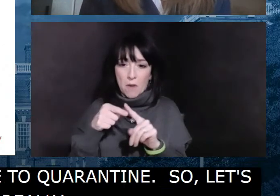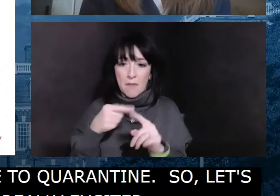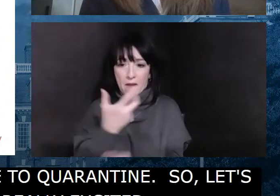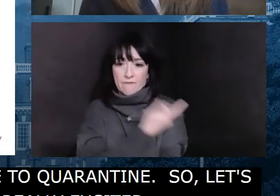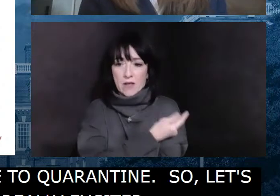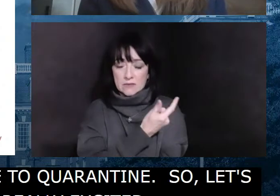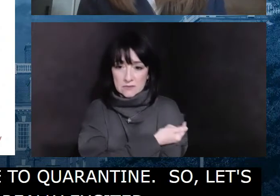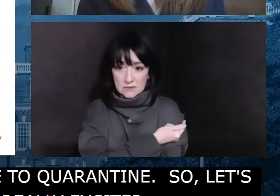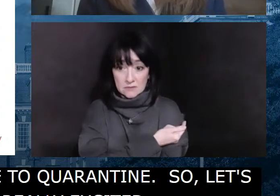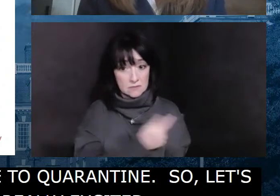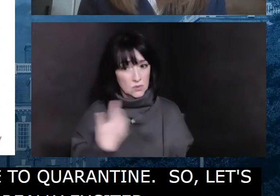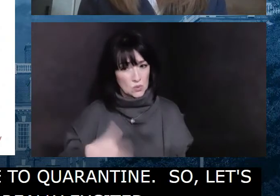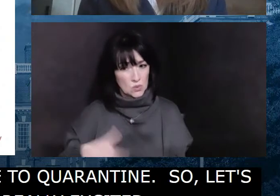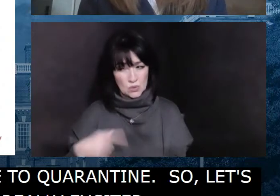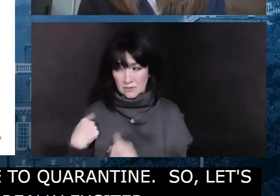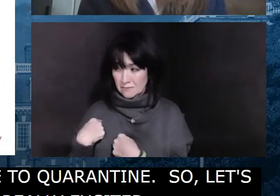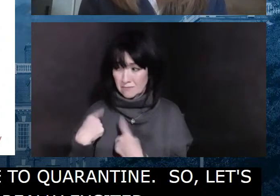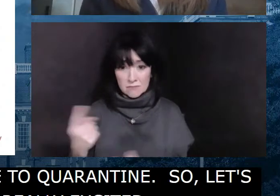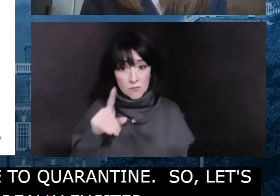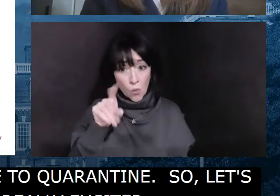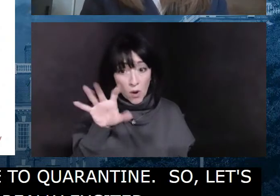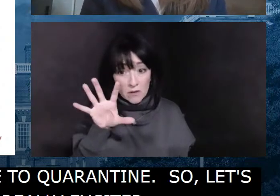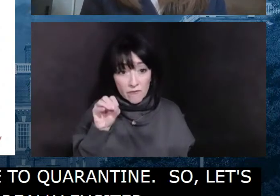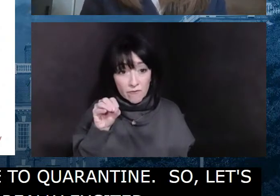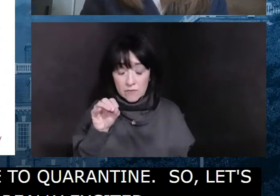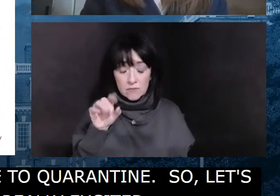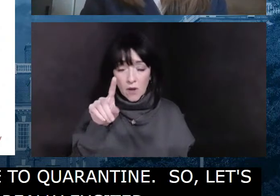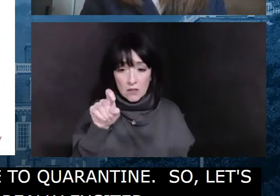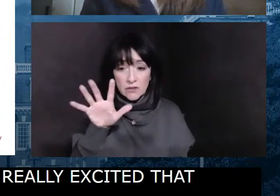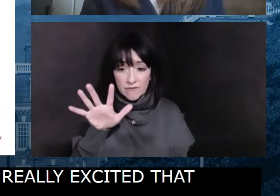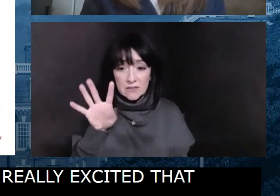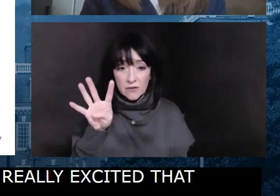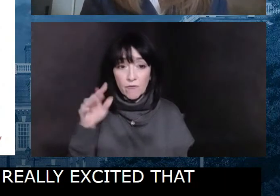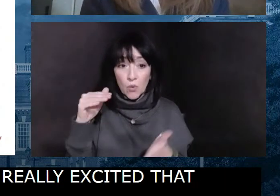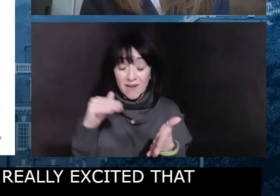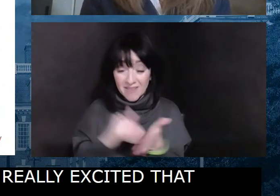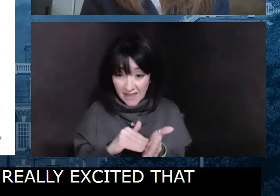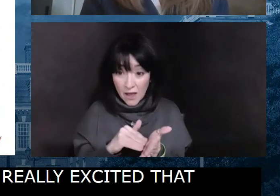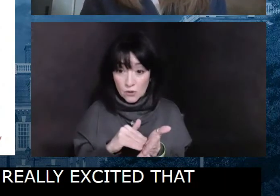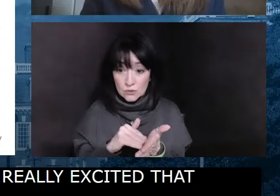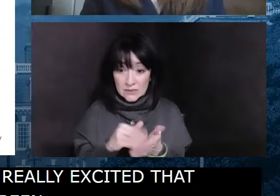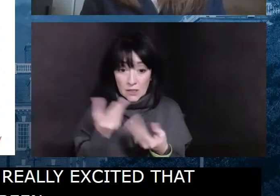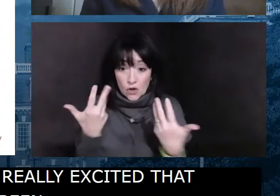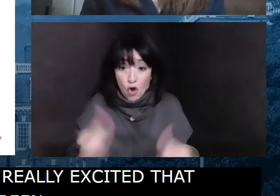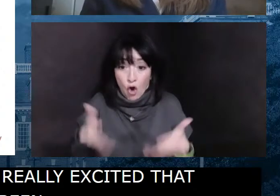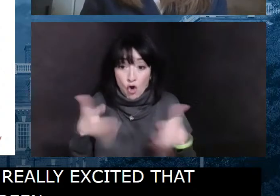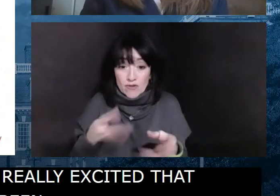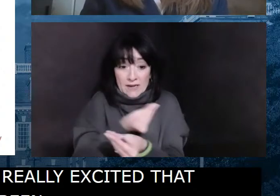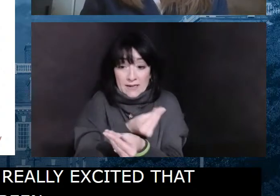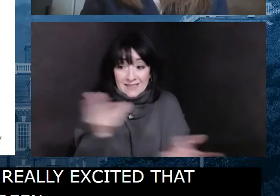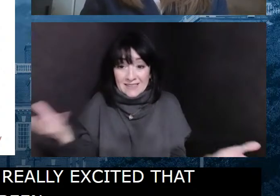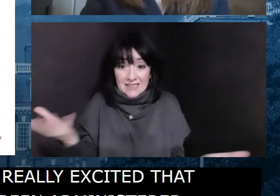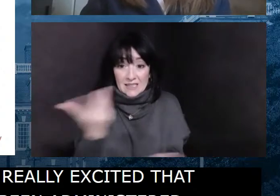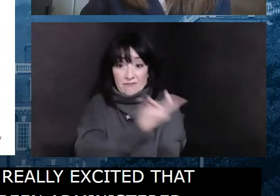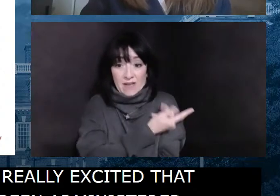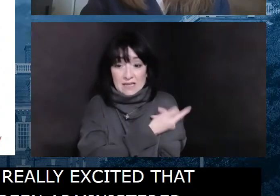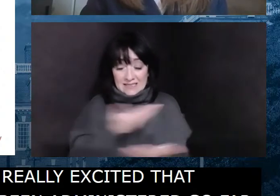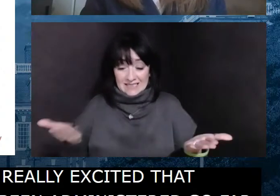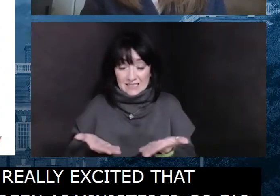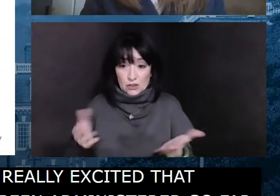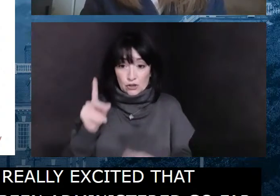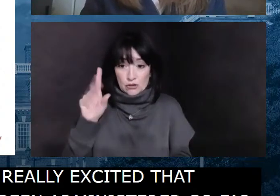154,000 doses of the vaccine have been administered so far. And that's